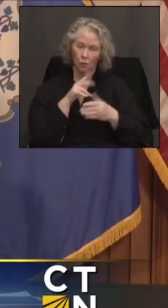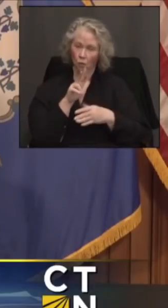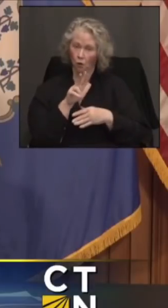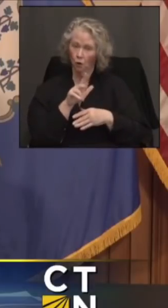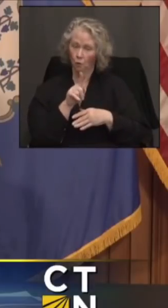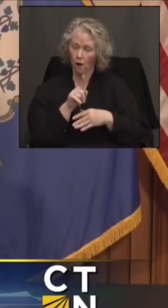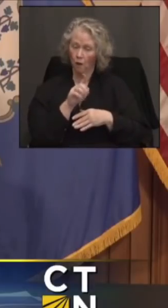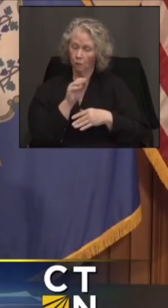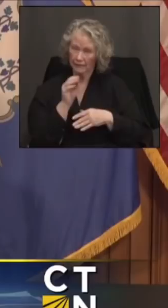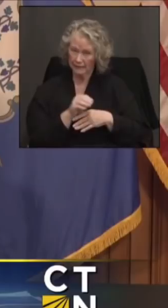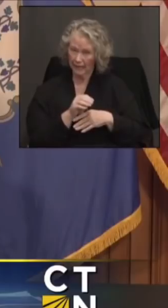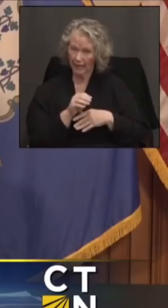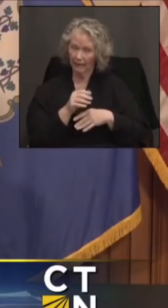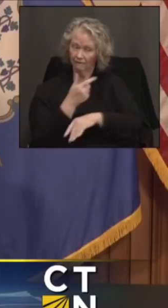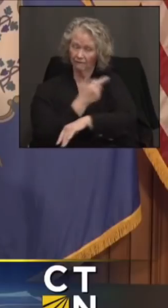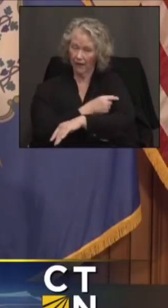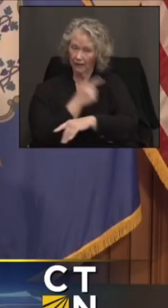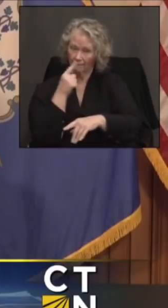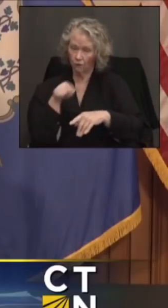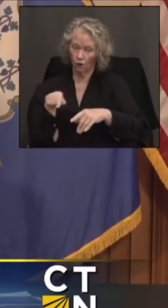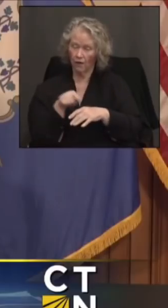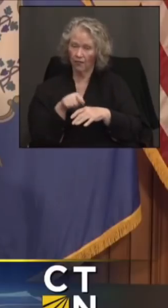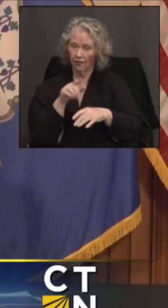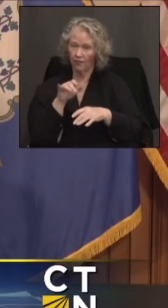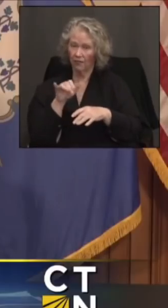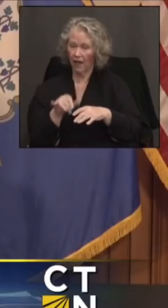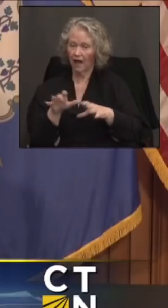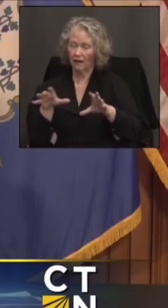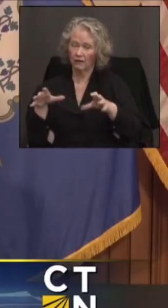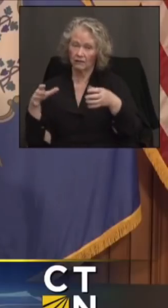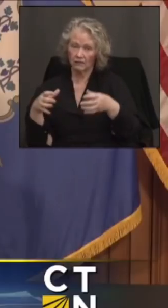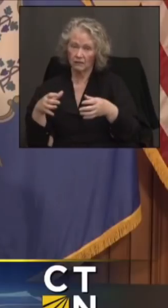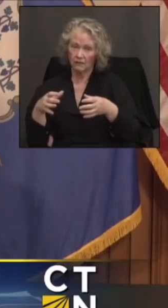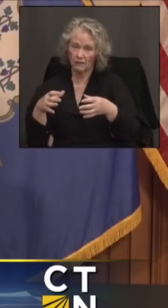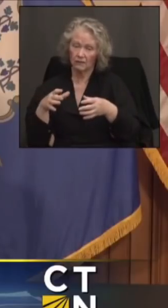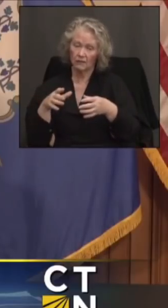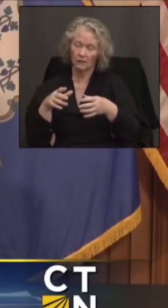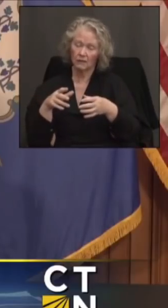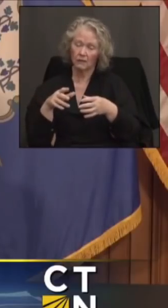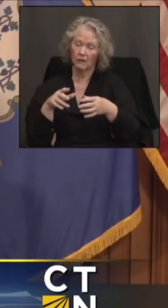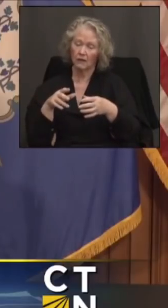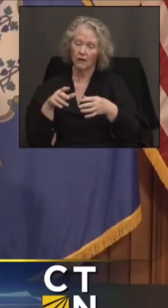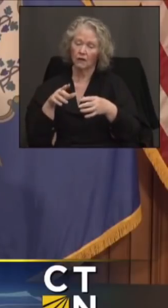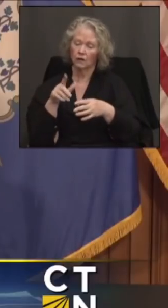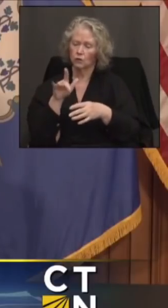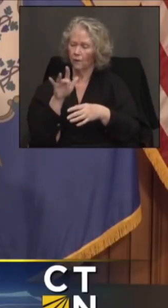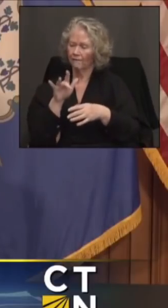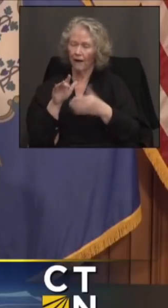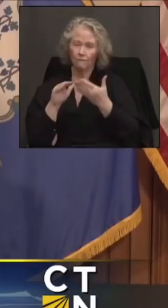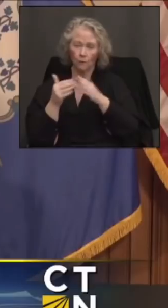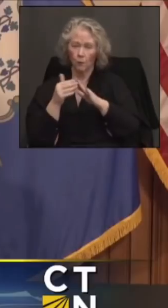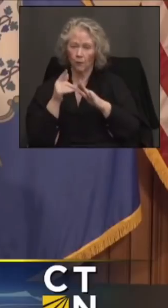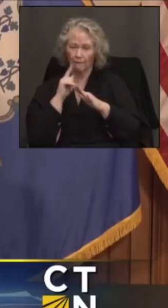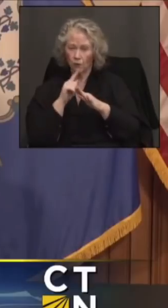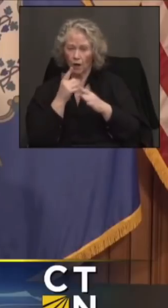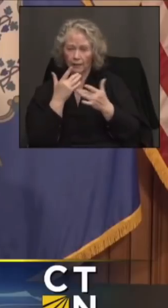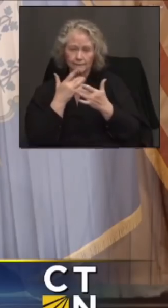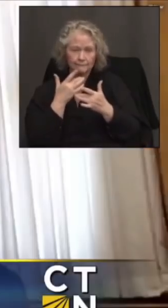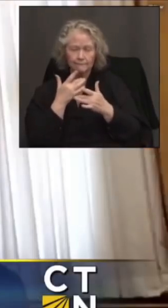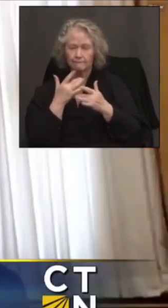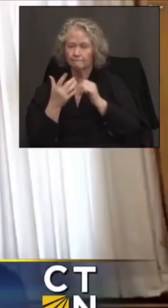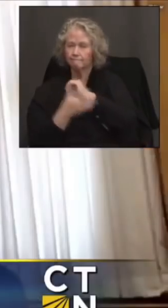31% of the vaccine doses going to the 25 top SBI communities? That's what the goal